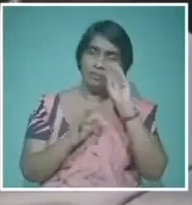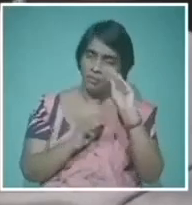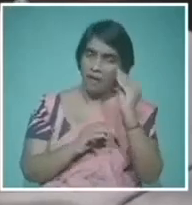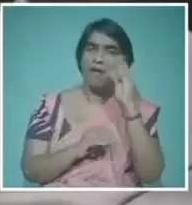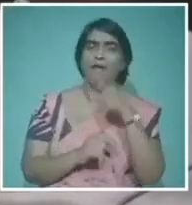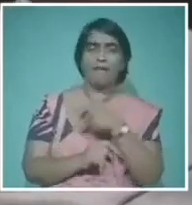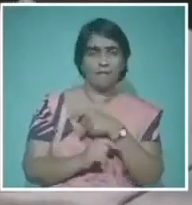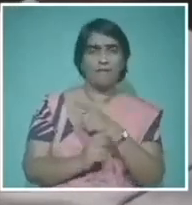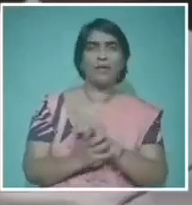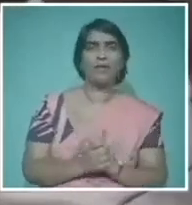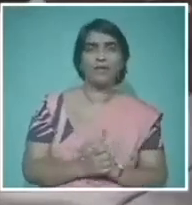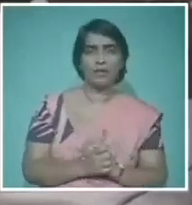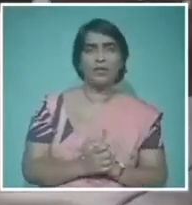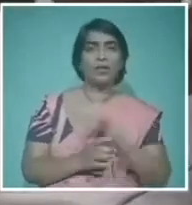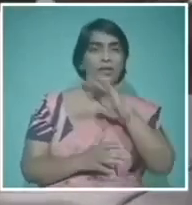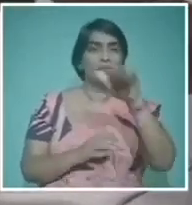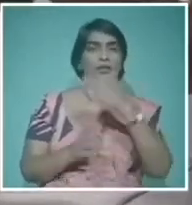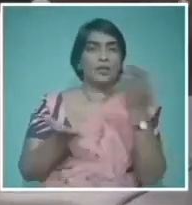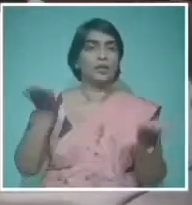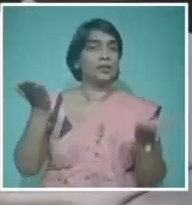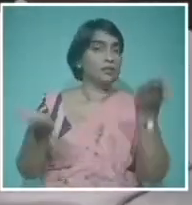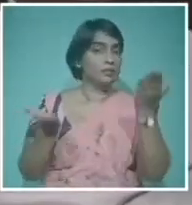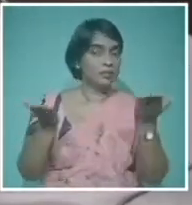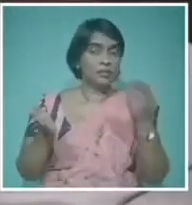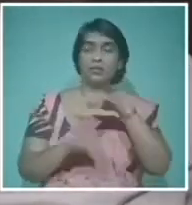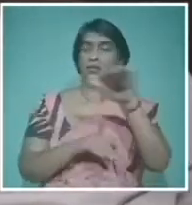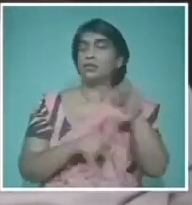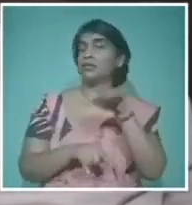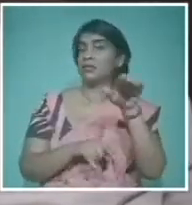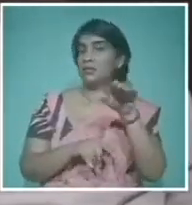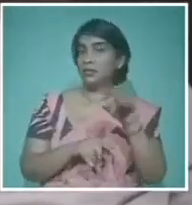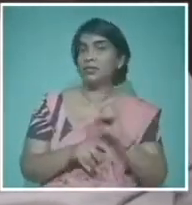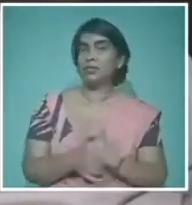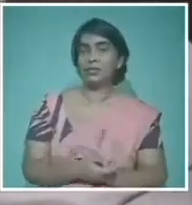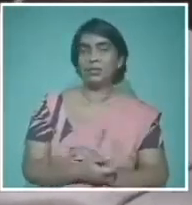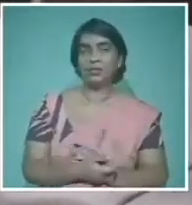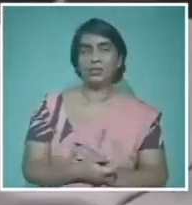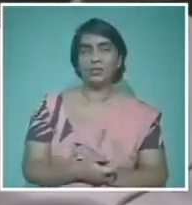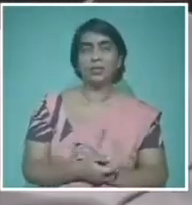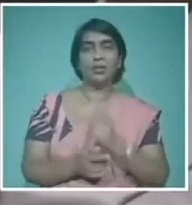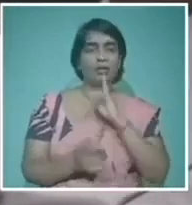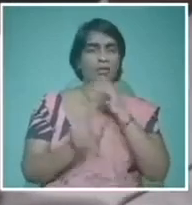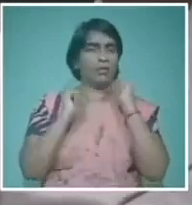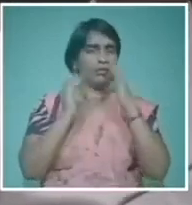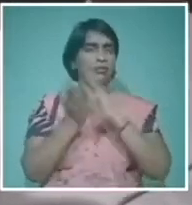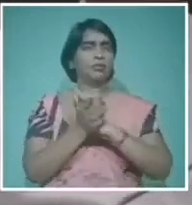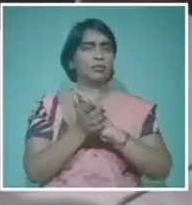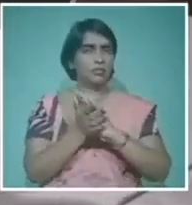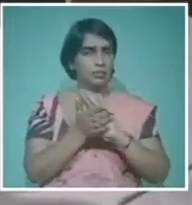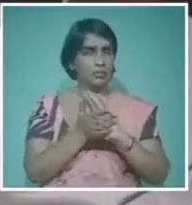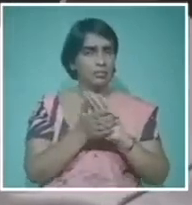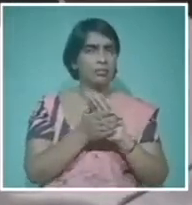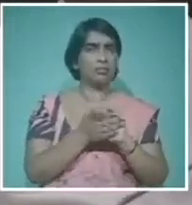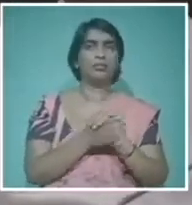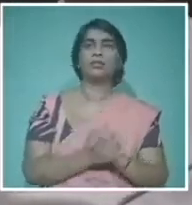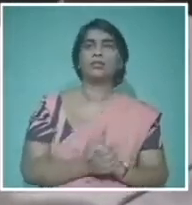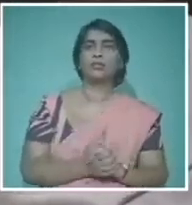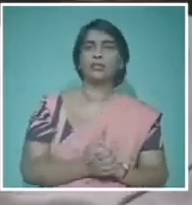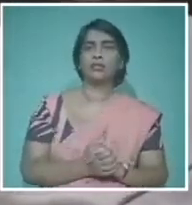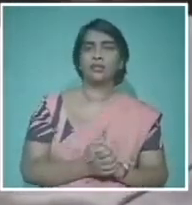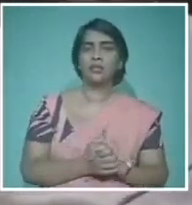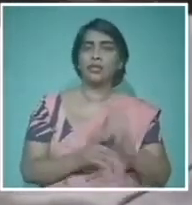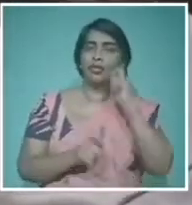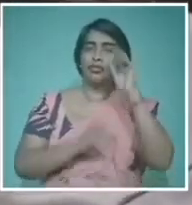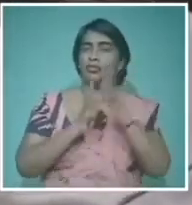social equity, sir? You look at the reality on the ground. How many people are poor? You know that. Poverty was only